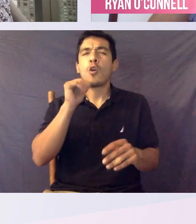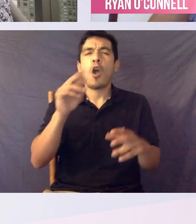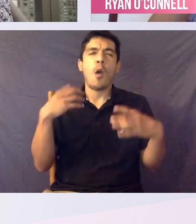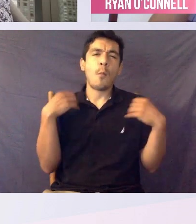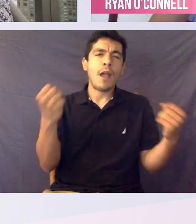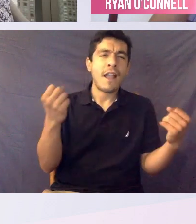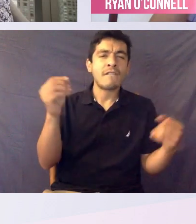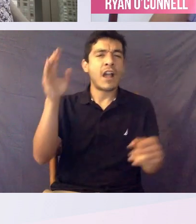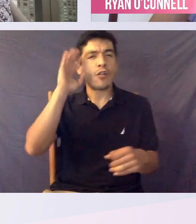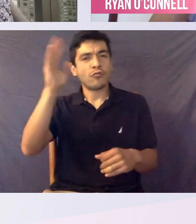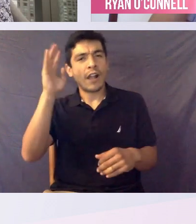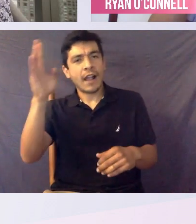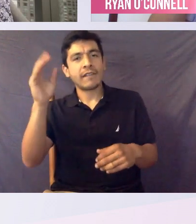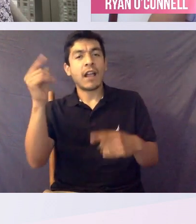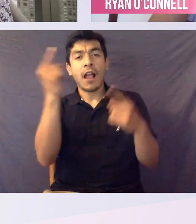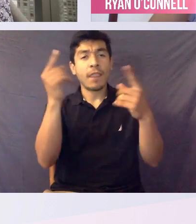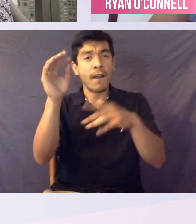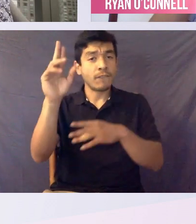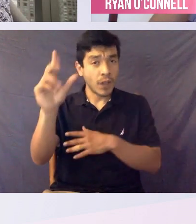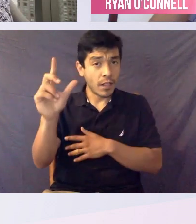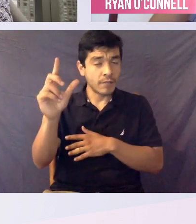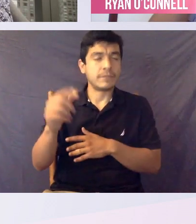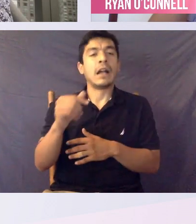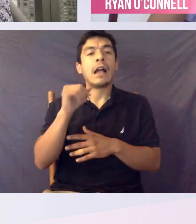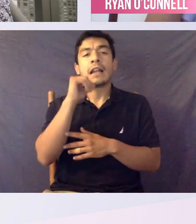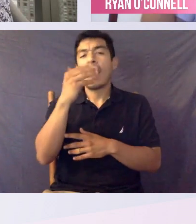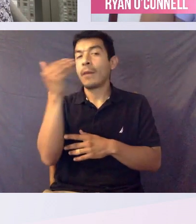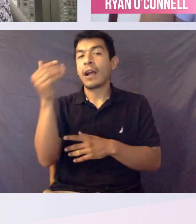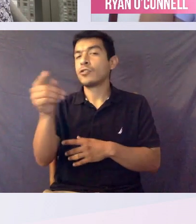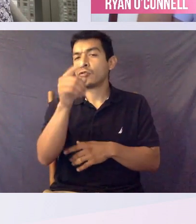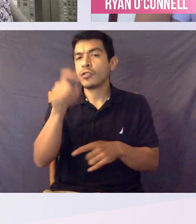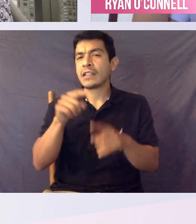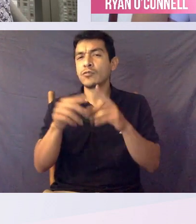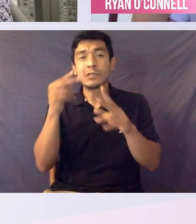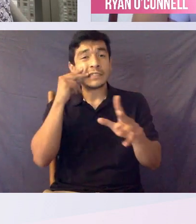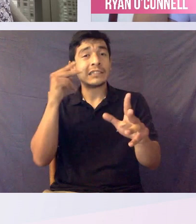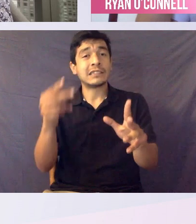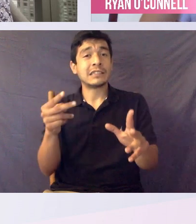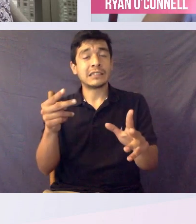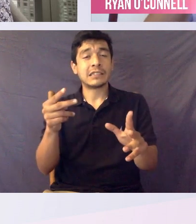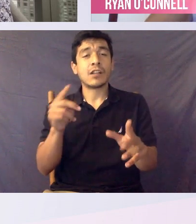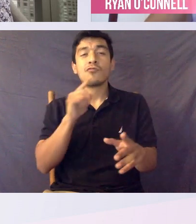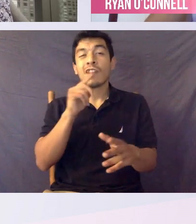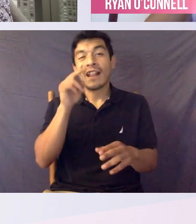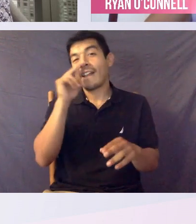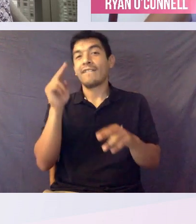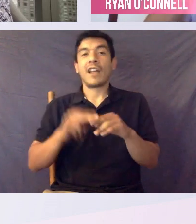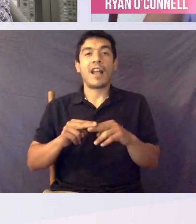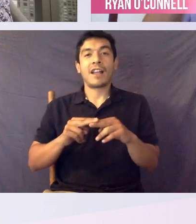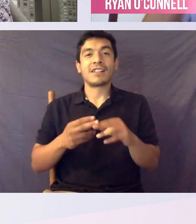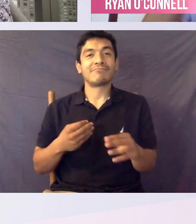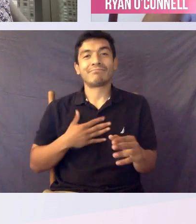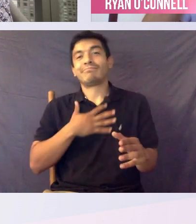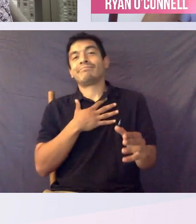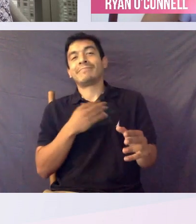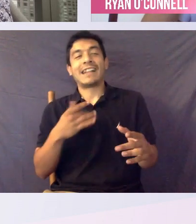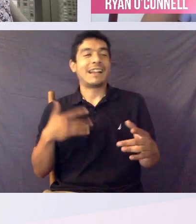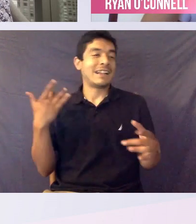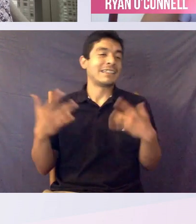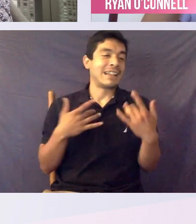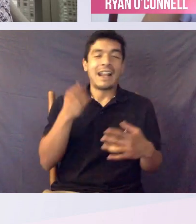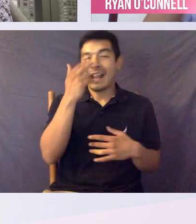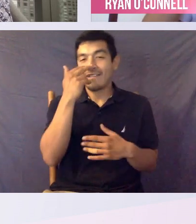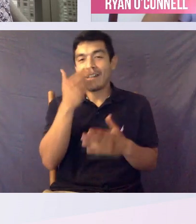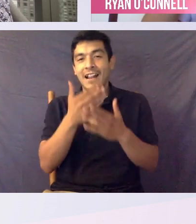and thoughtful. Not just because we need to see really fun, heartwarming, exciting, funny stuff